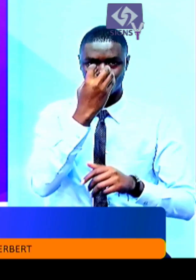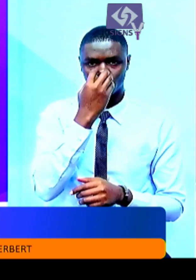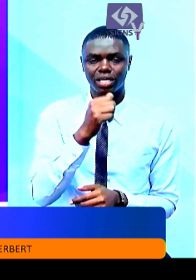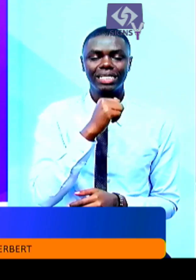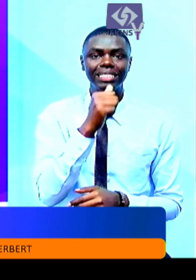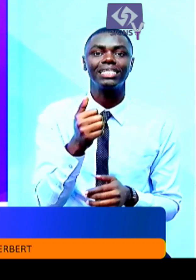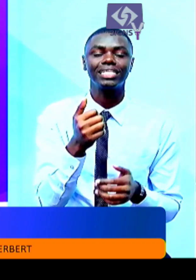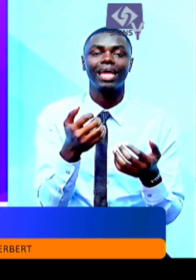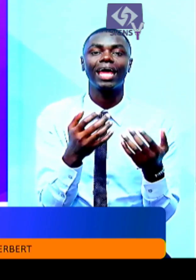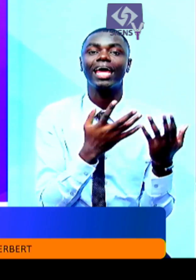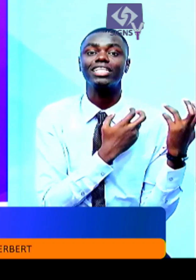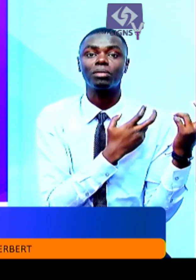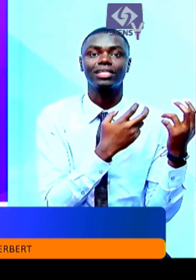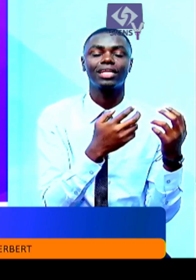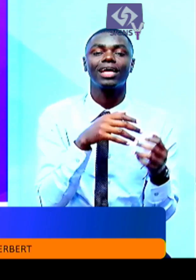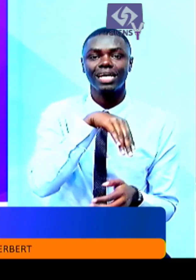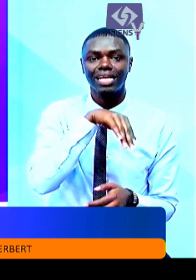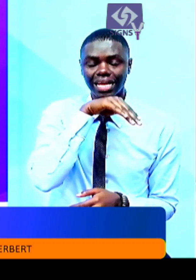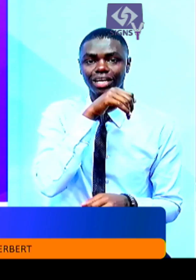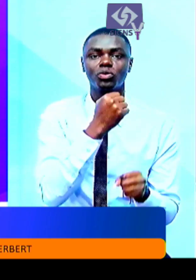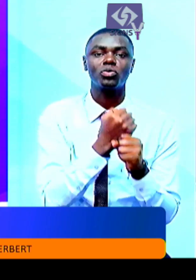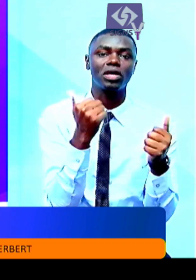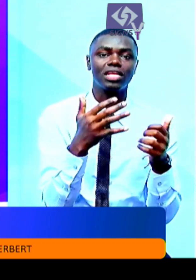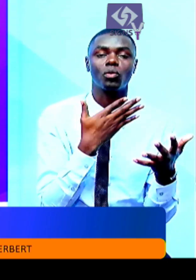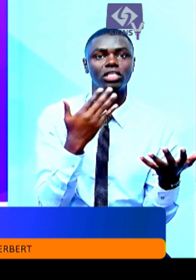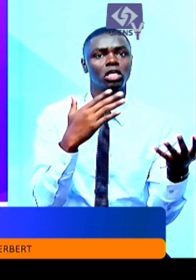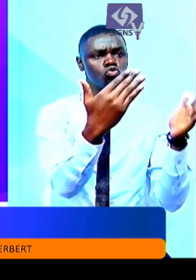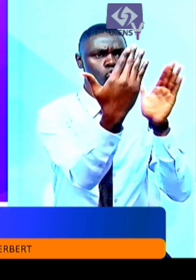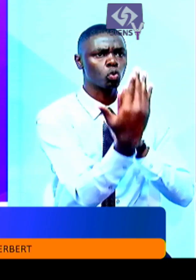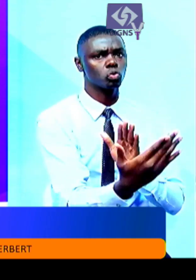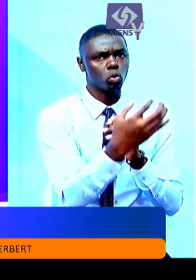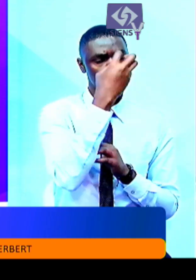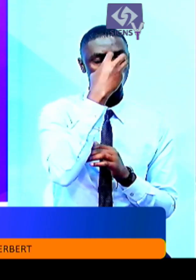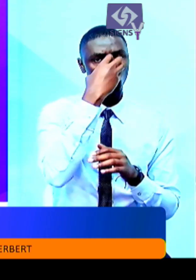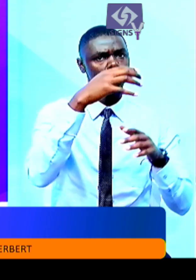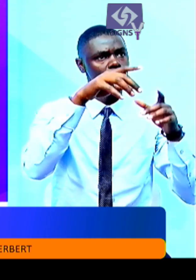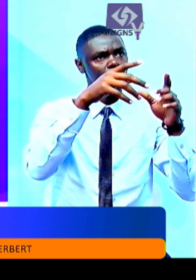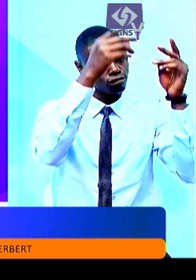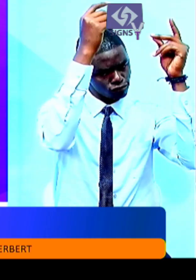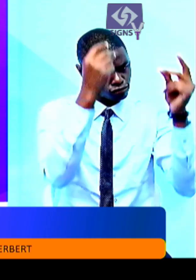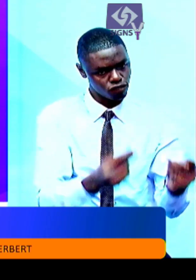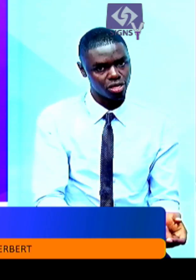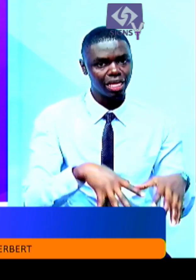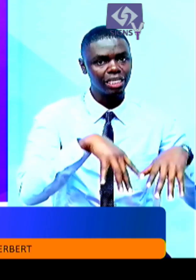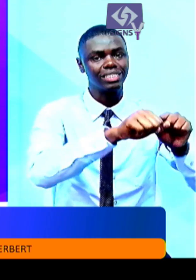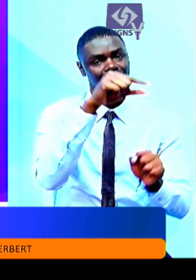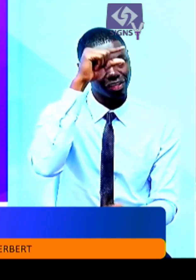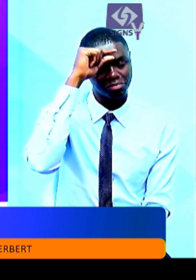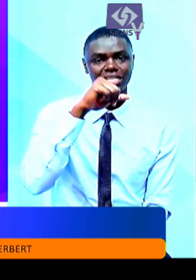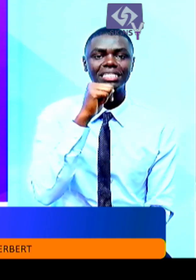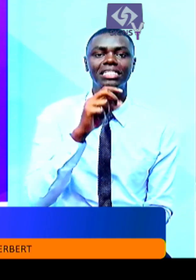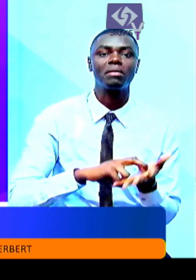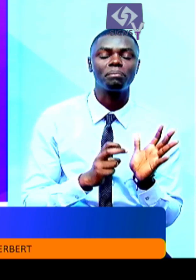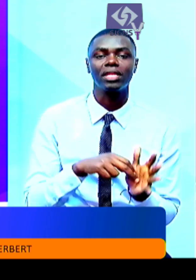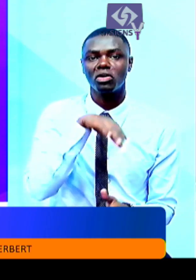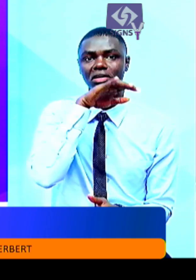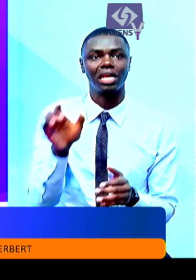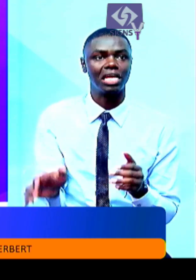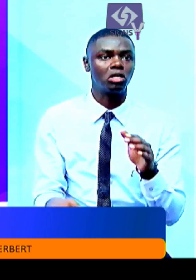do anything. They just wanted to confront Ruto, bring him down, and take over government. Yeah. They didn't mean that Raila was supposed to come